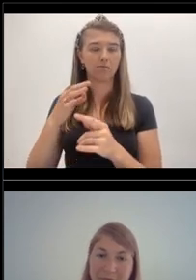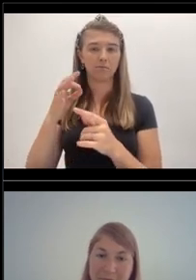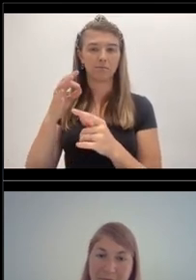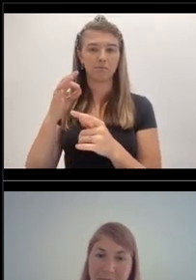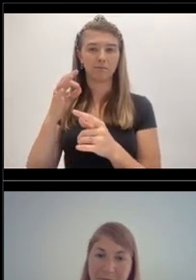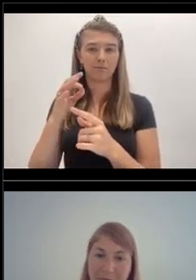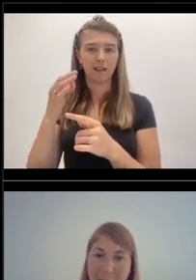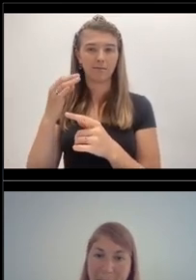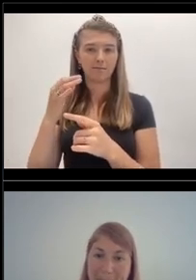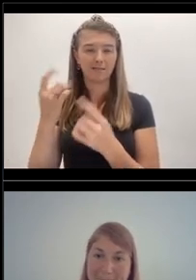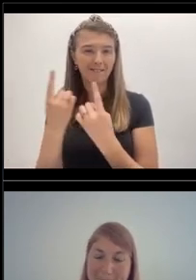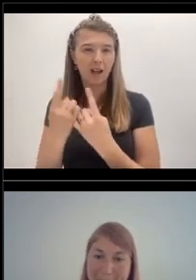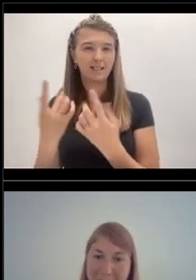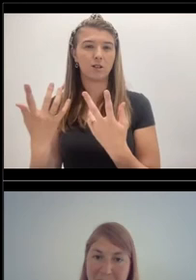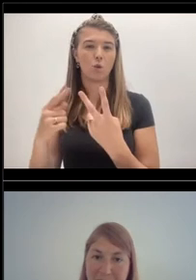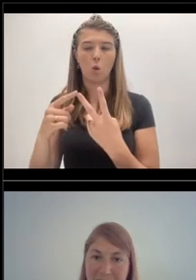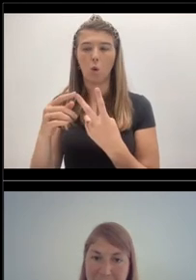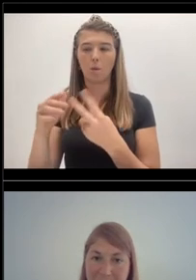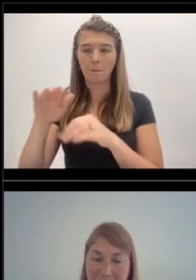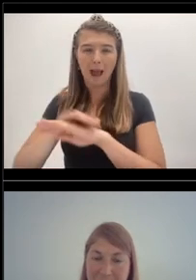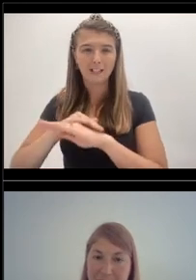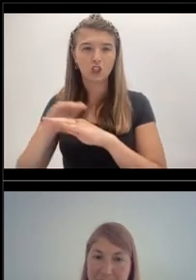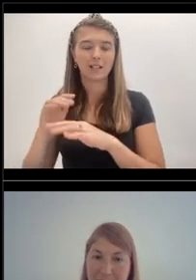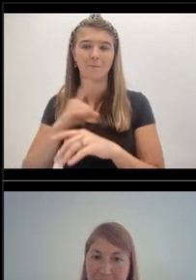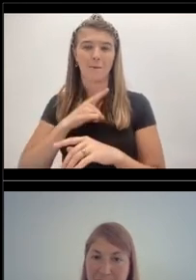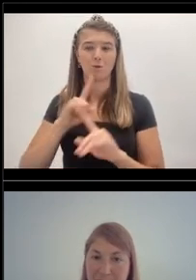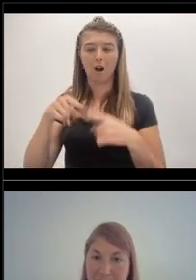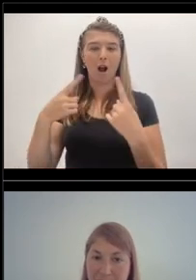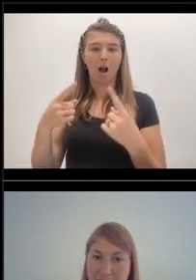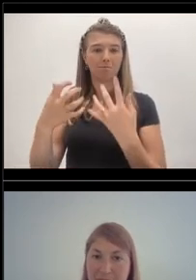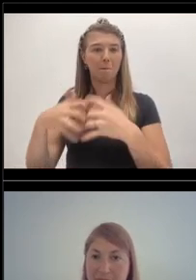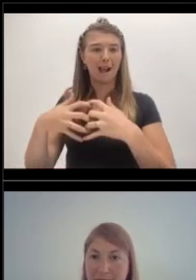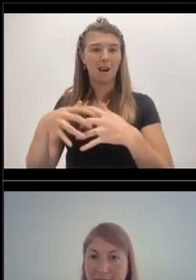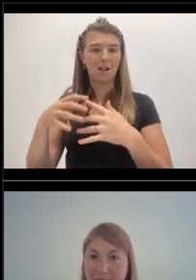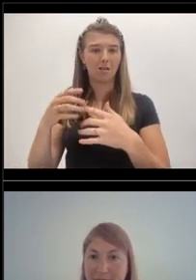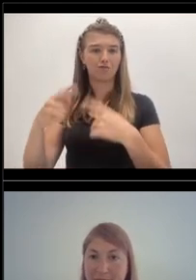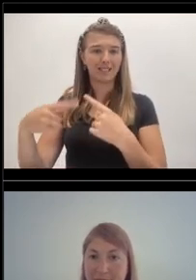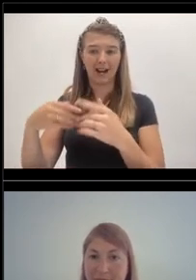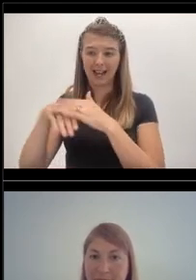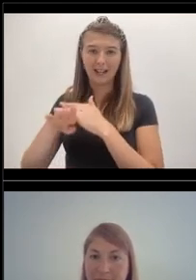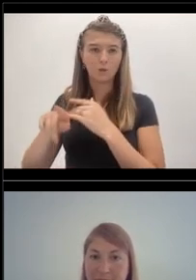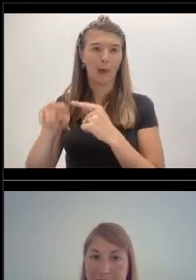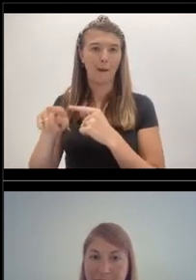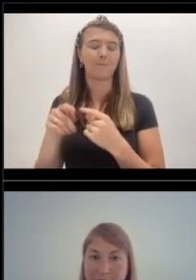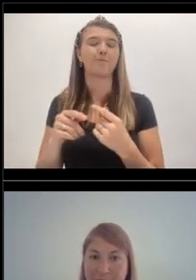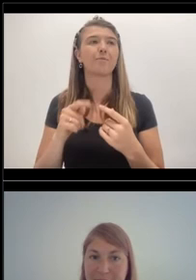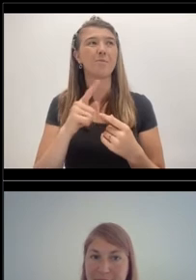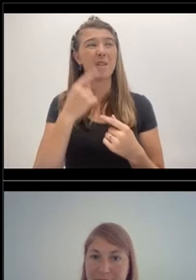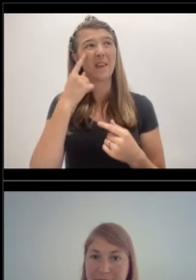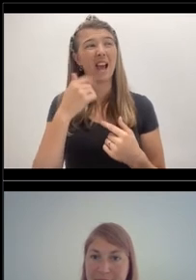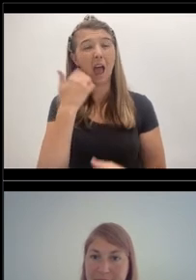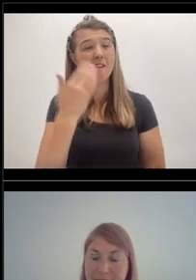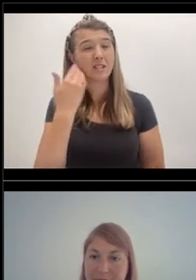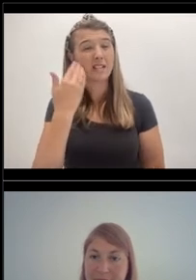mechanically recycled materials into them. So I think for the probably everyday materials, mechanical recycling is probably the